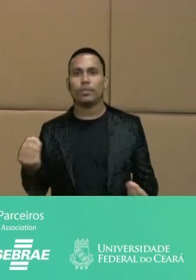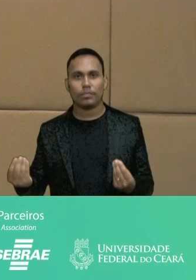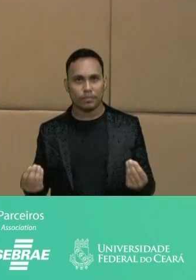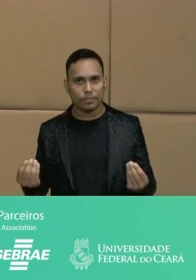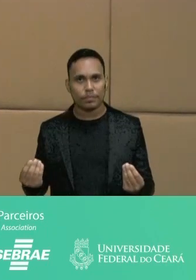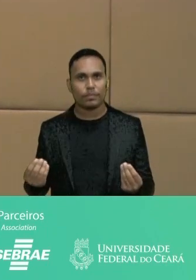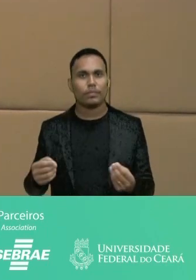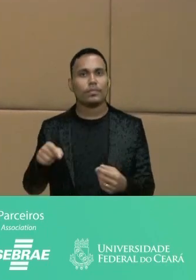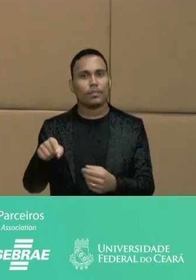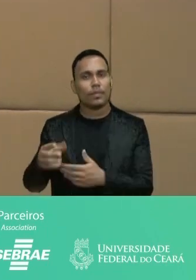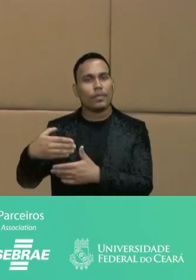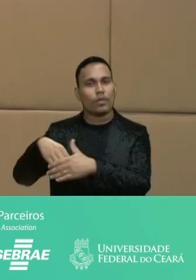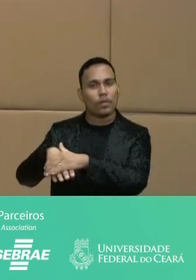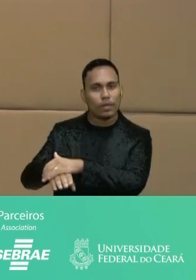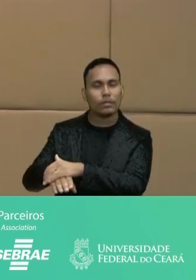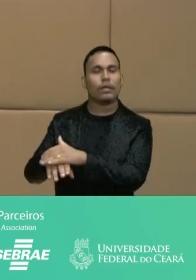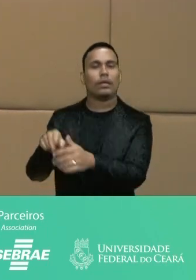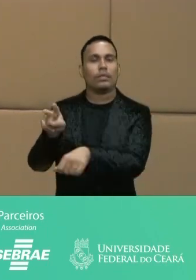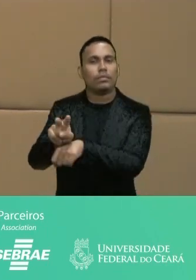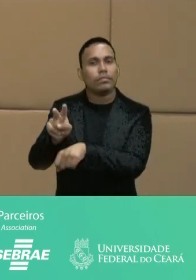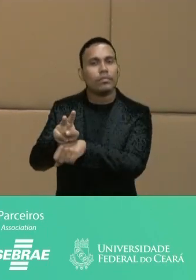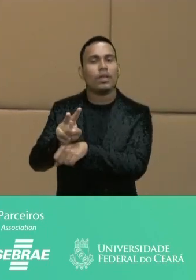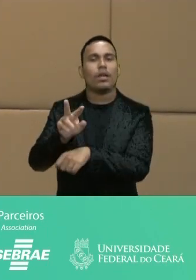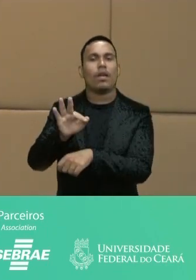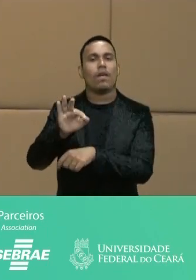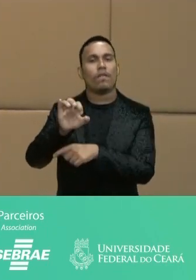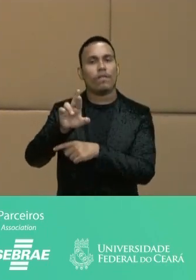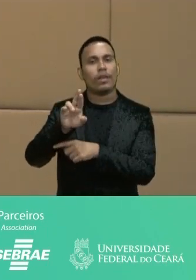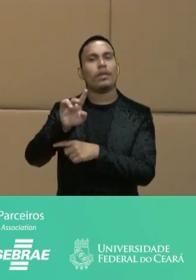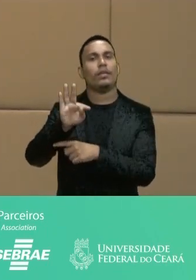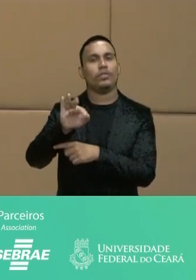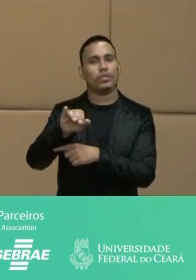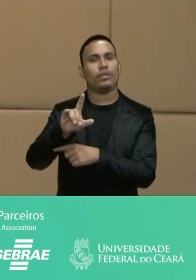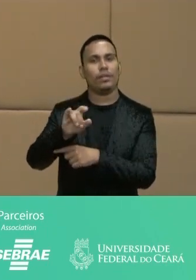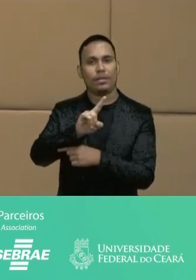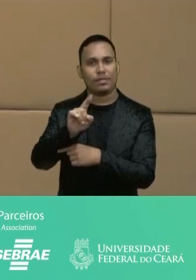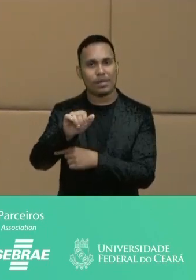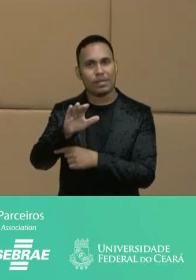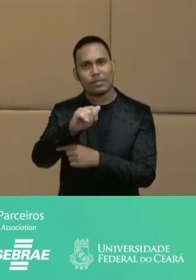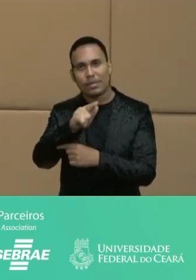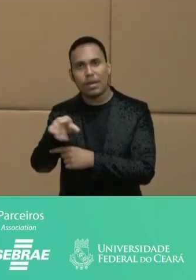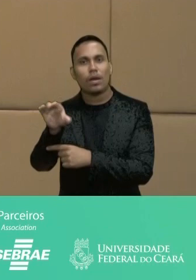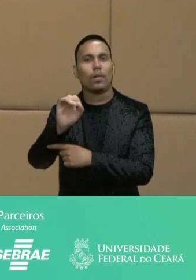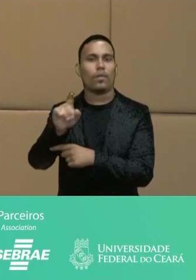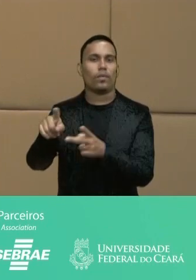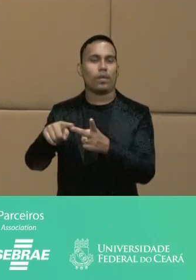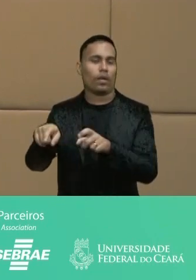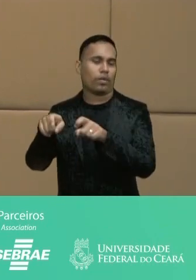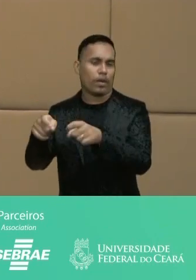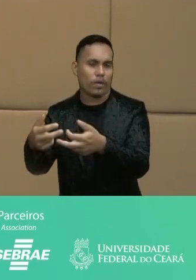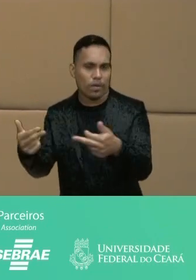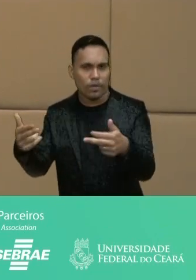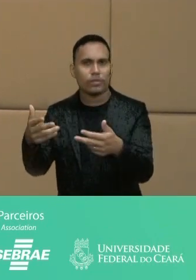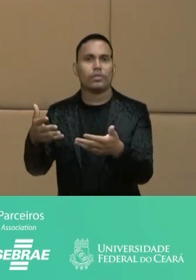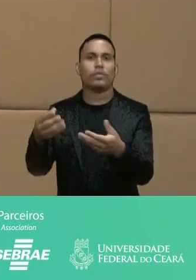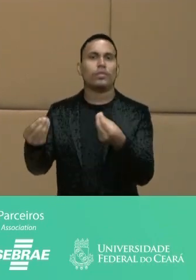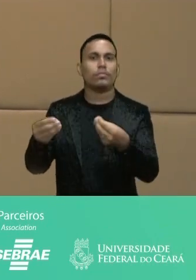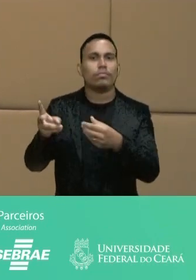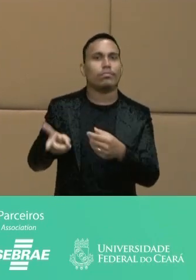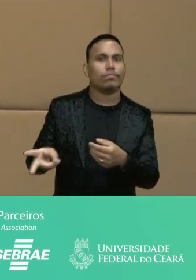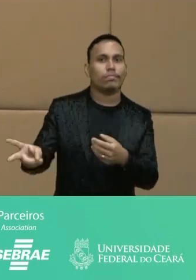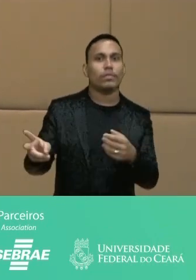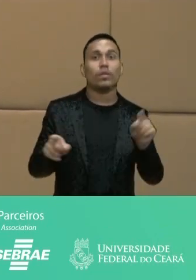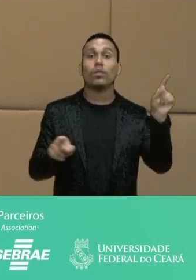fertilizers and for agribusiness, amongst other things? And so these are some issues.